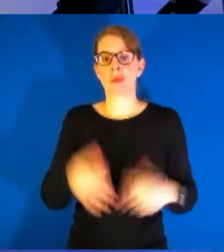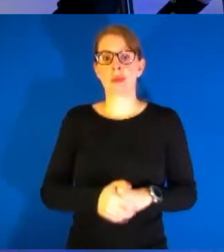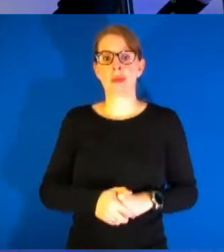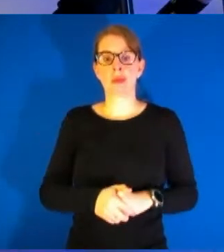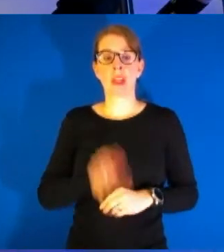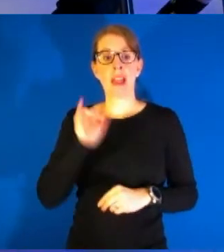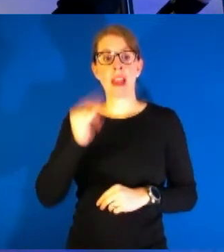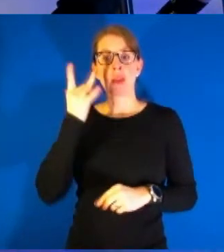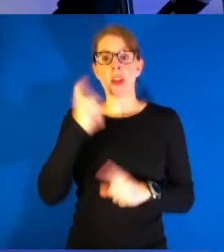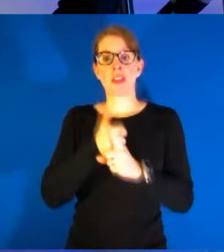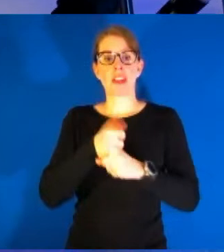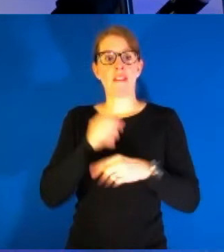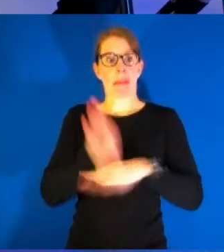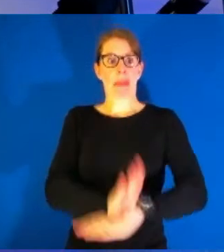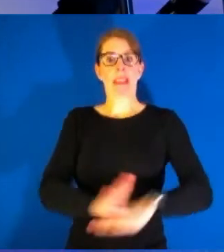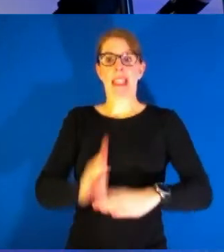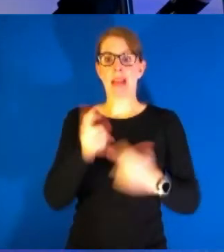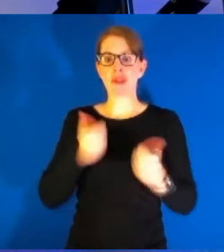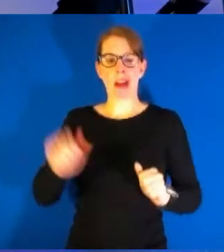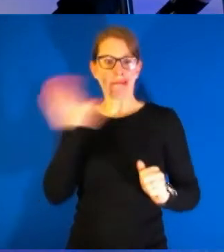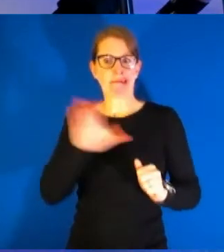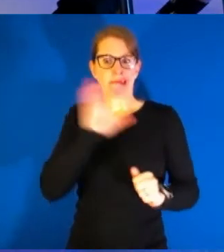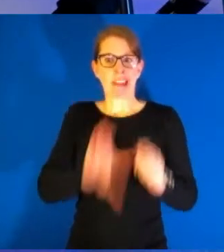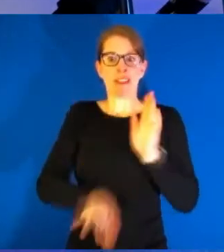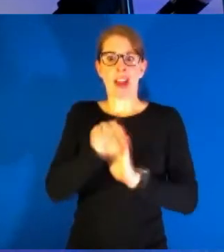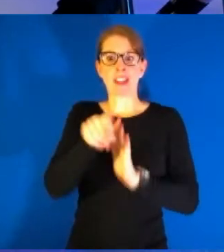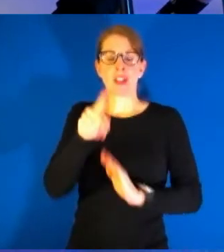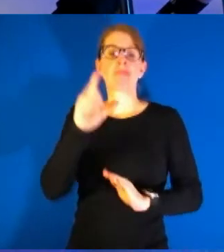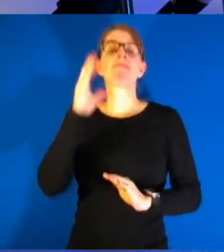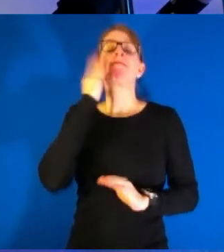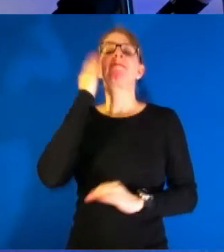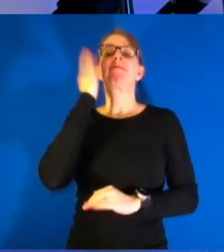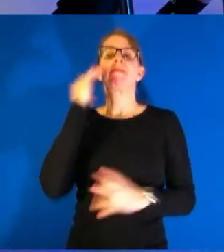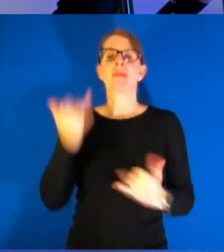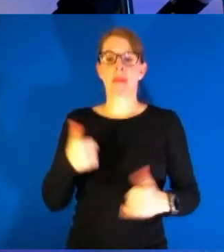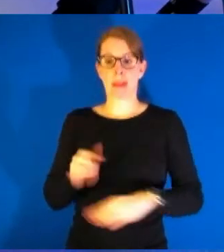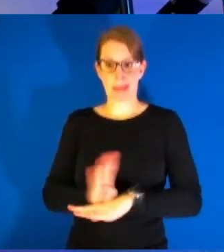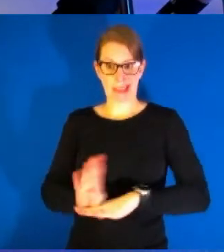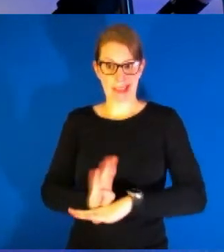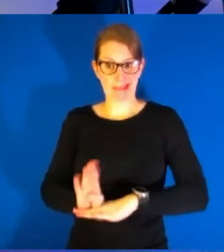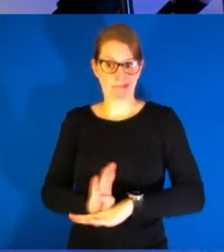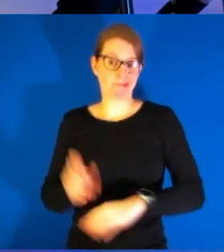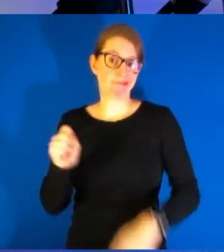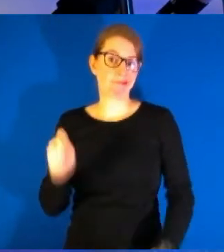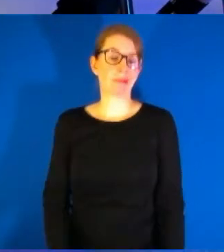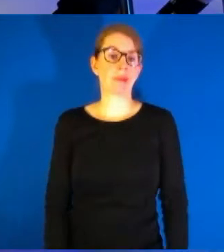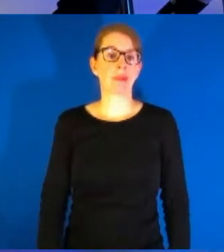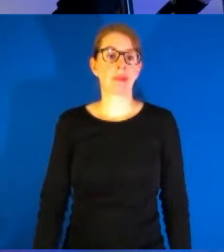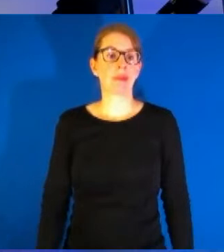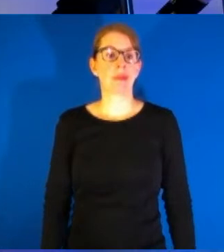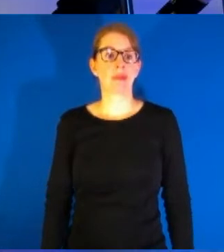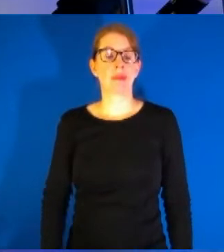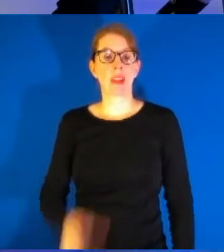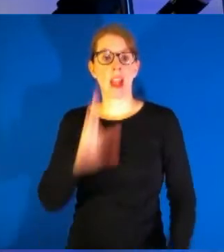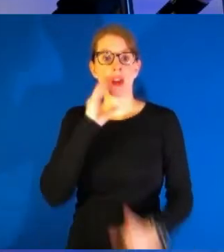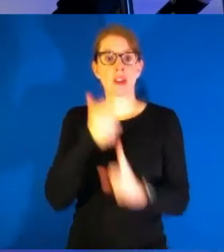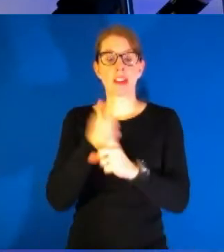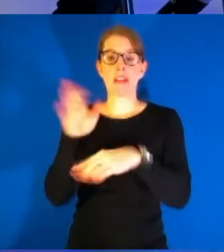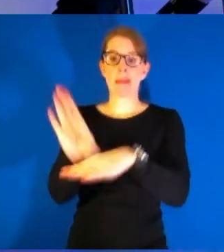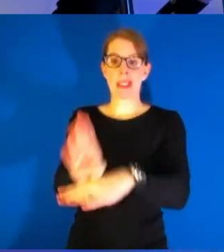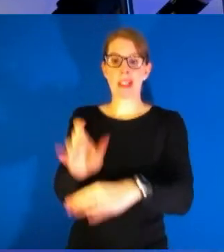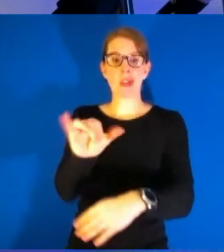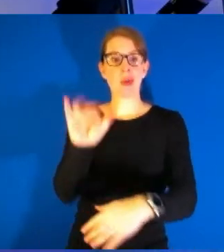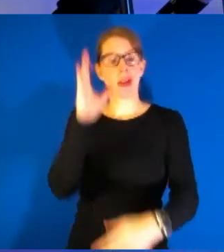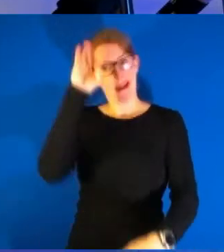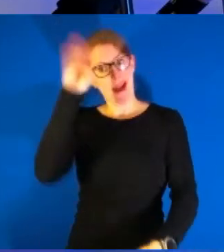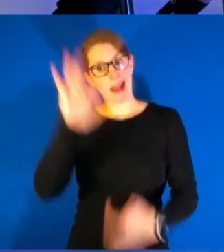when I try to track you down. Now I figured it out. It does keep us busy. It does. All right, Dr. Sean Kumer, I know you're busy as well. How are you?